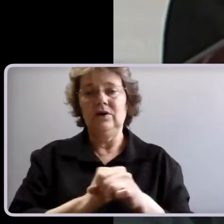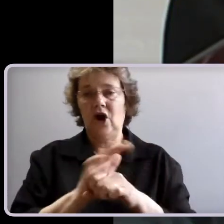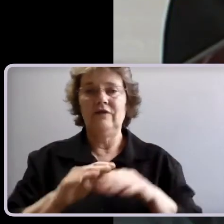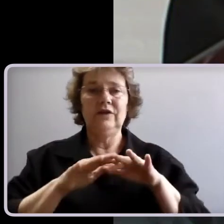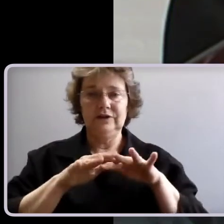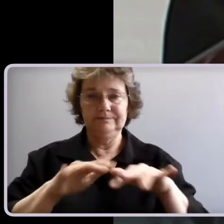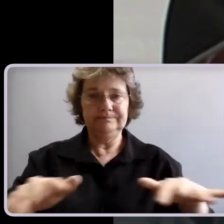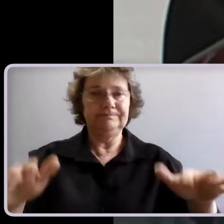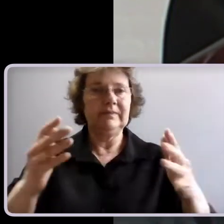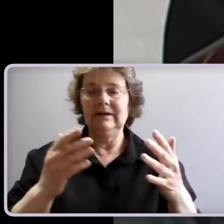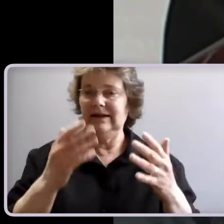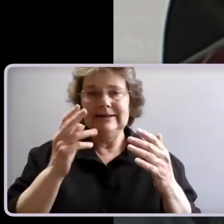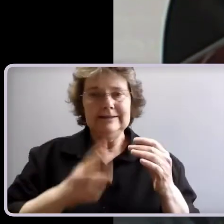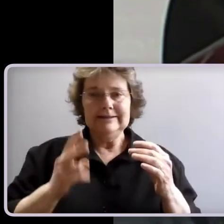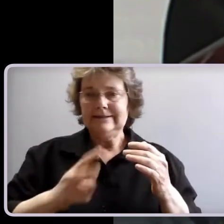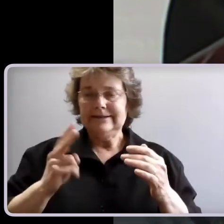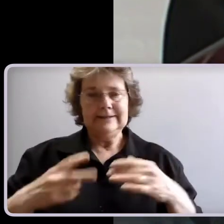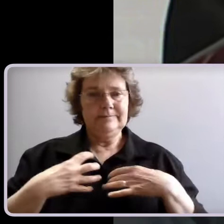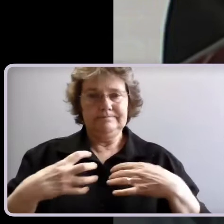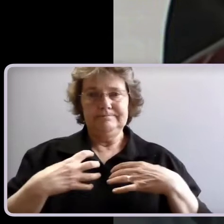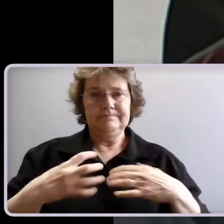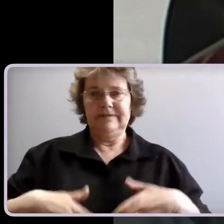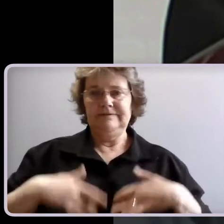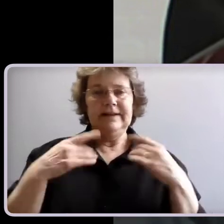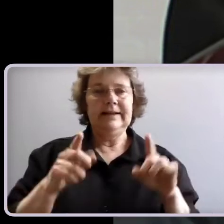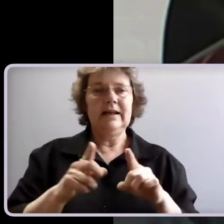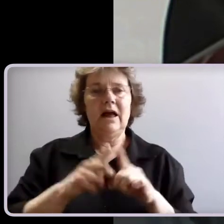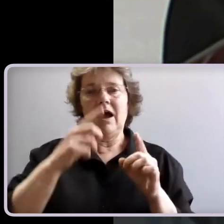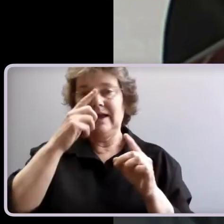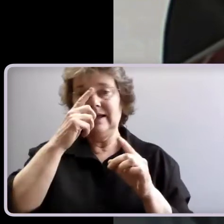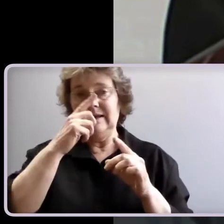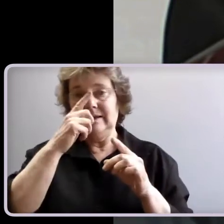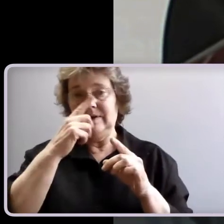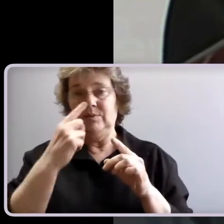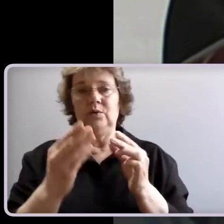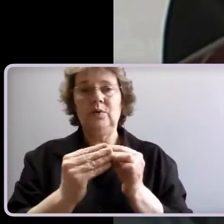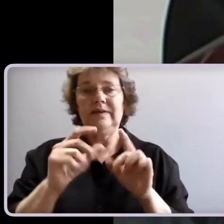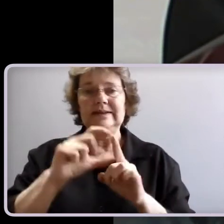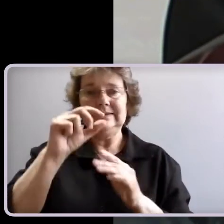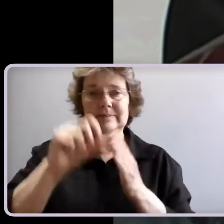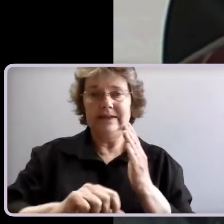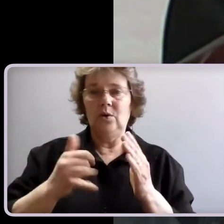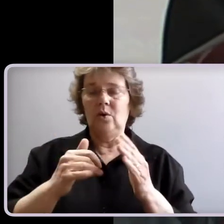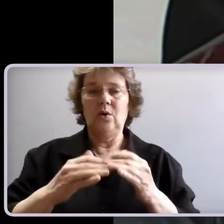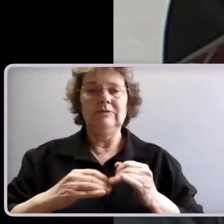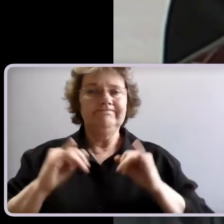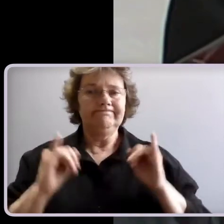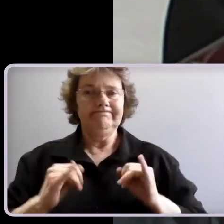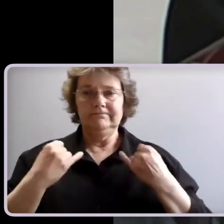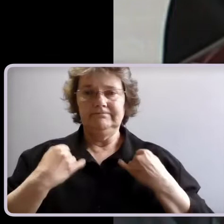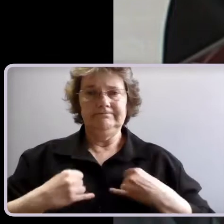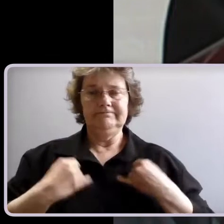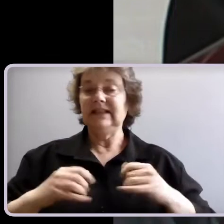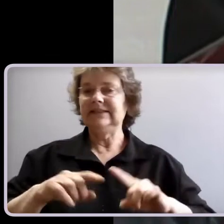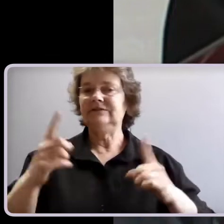and people with chronic illness are having very different experiences from other community members. So we know from the beginning